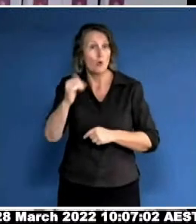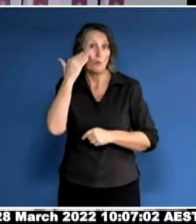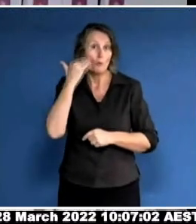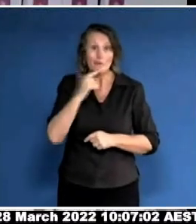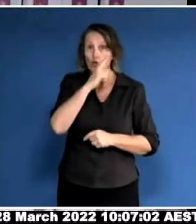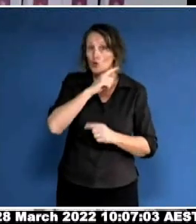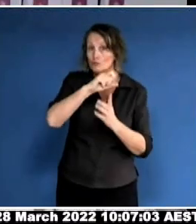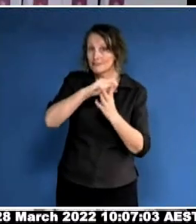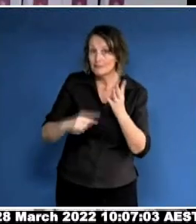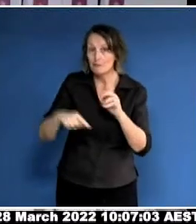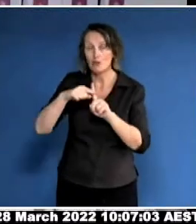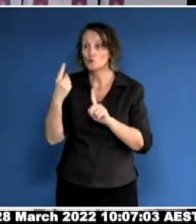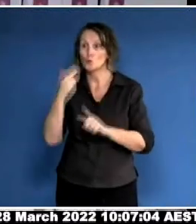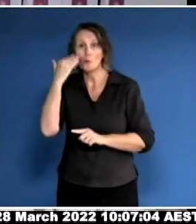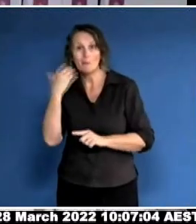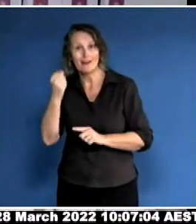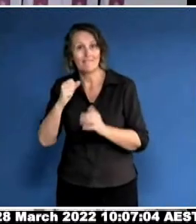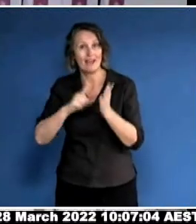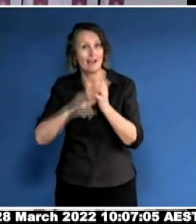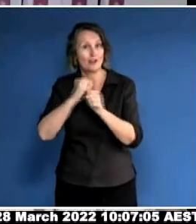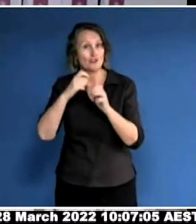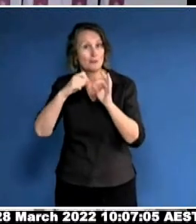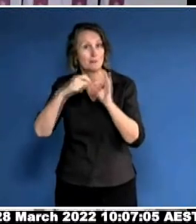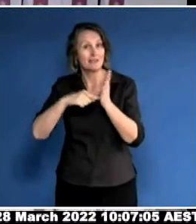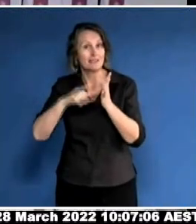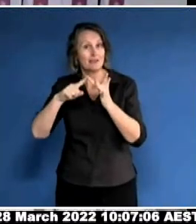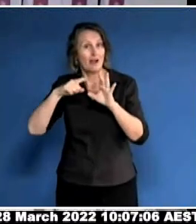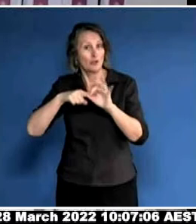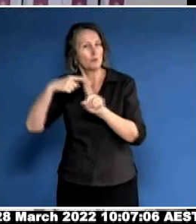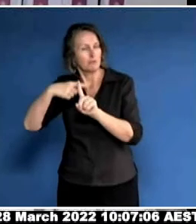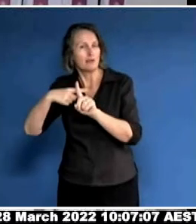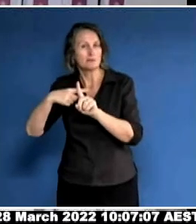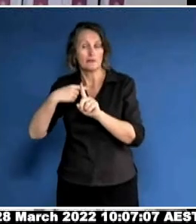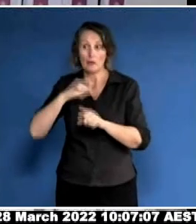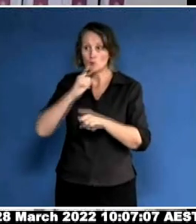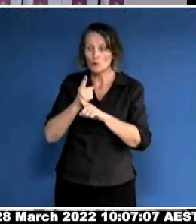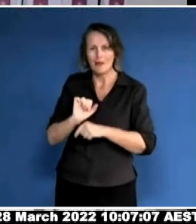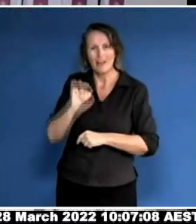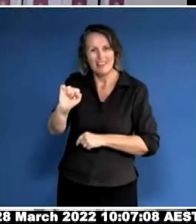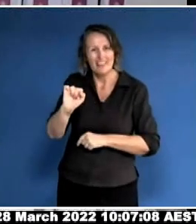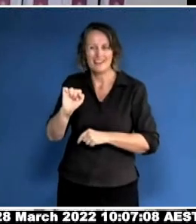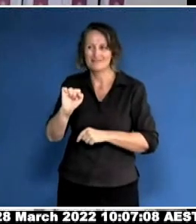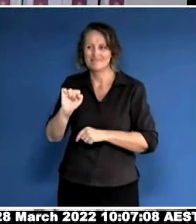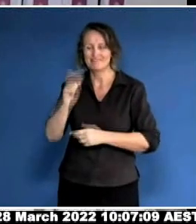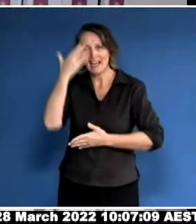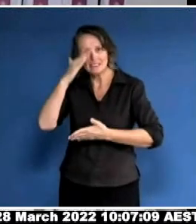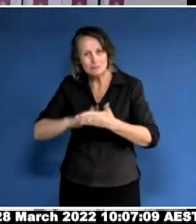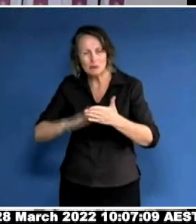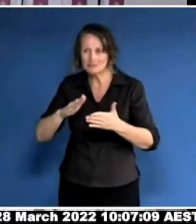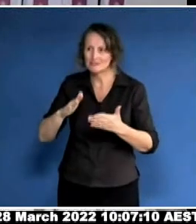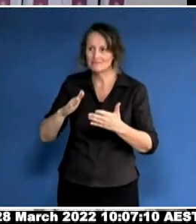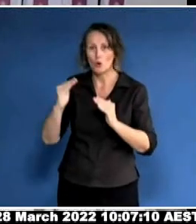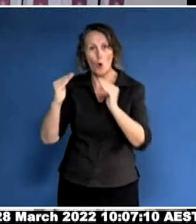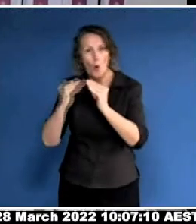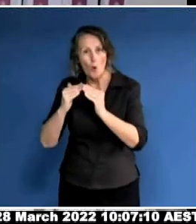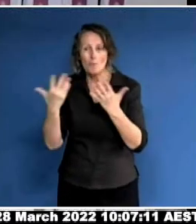disability. They will tell us about their experiences of domestic, family, and sexual violence. We shall also hear evidence about